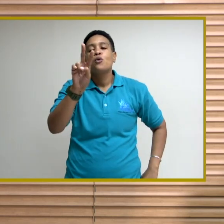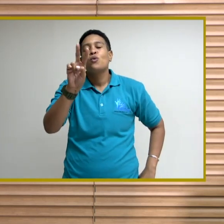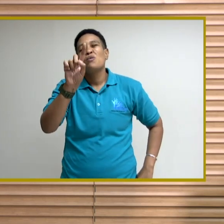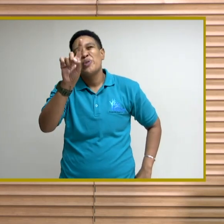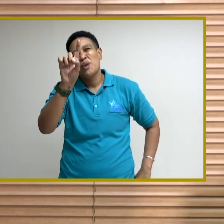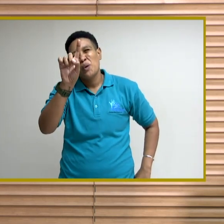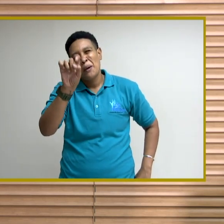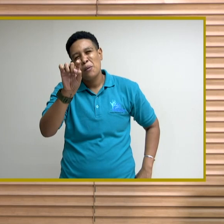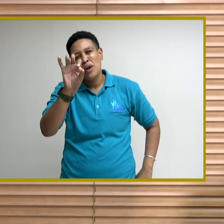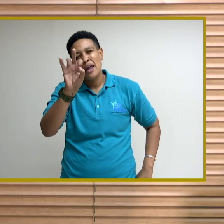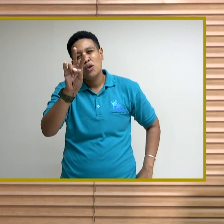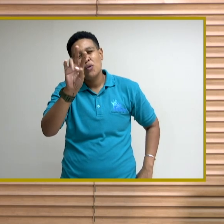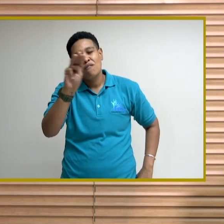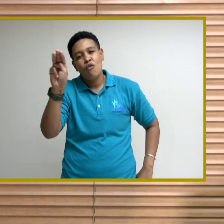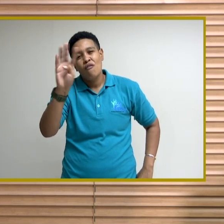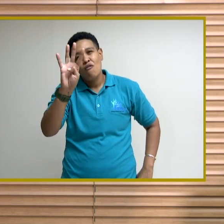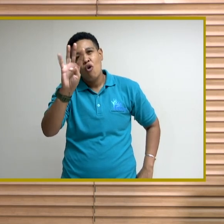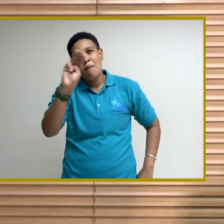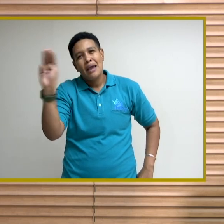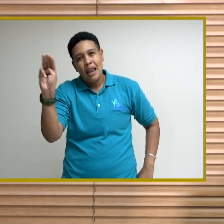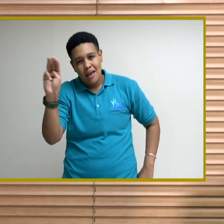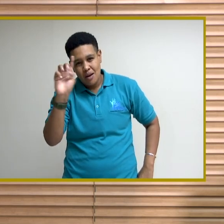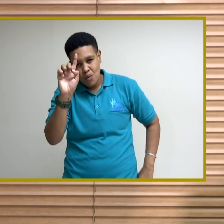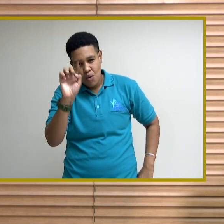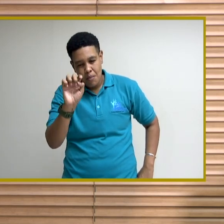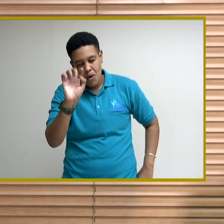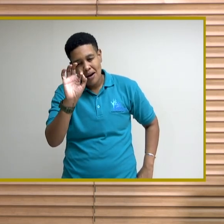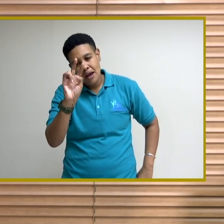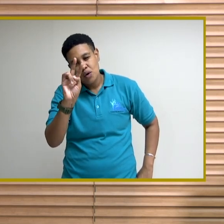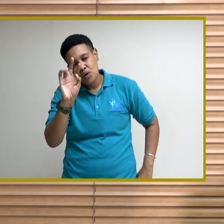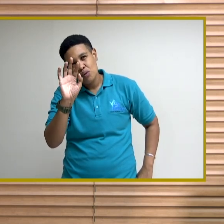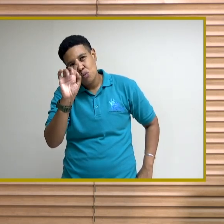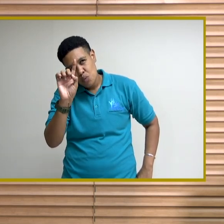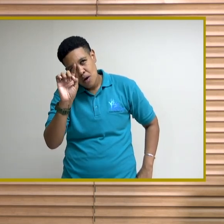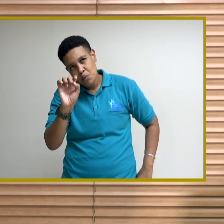1.924 million. So that's